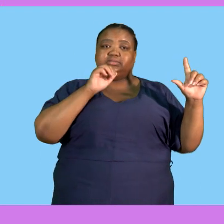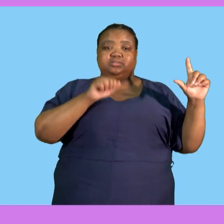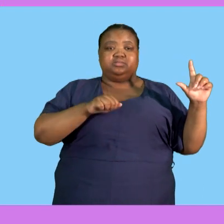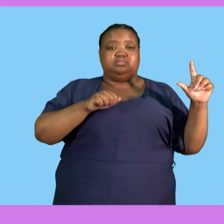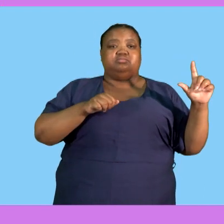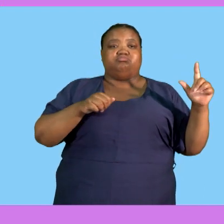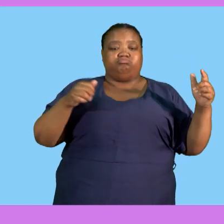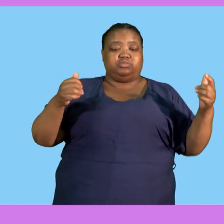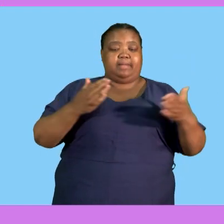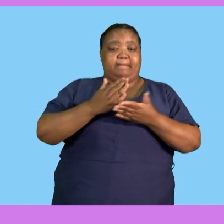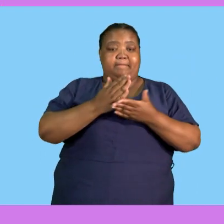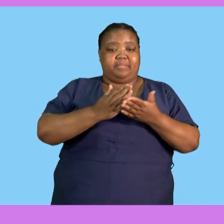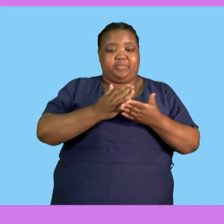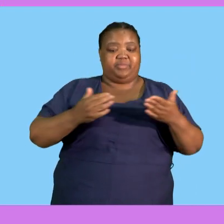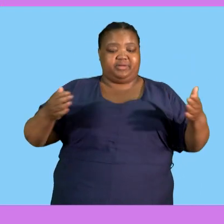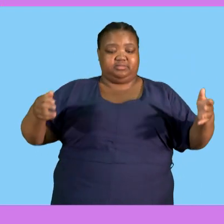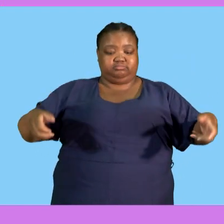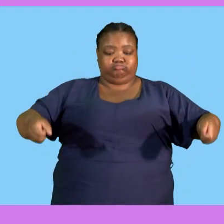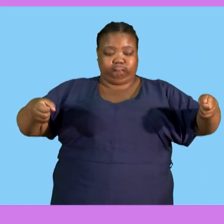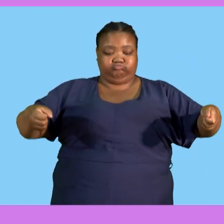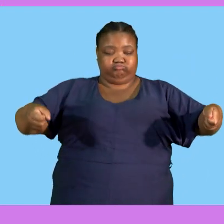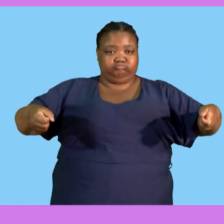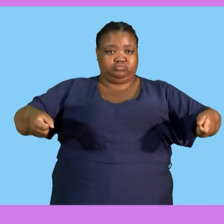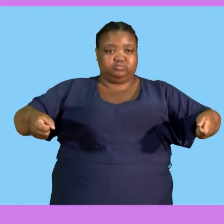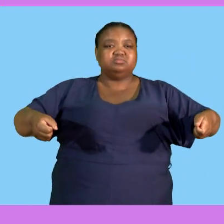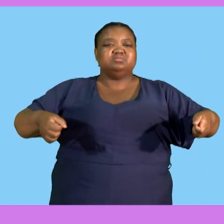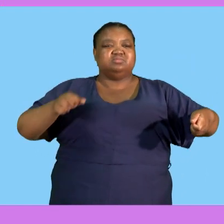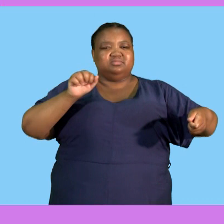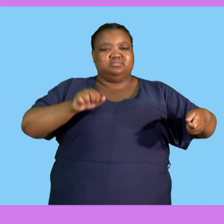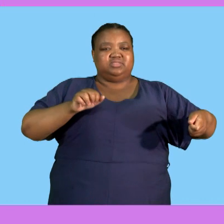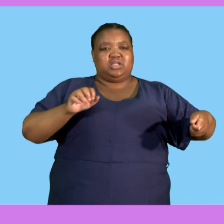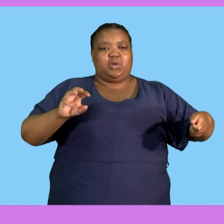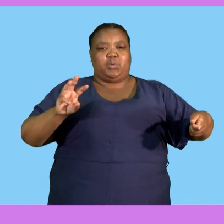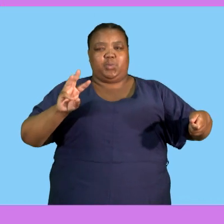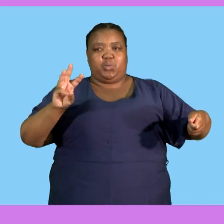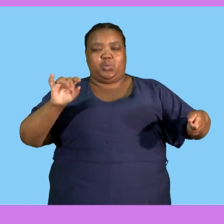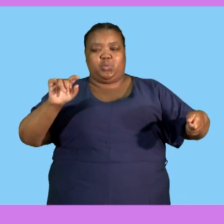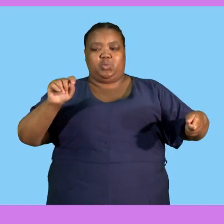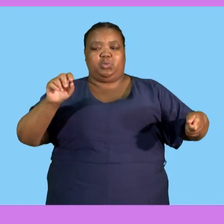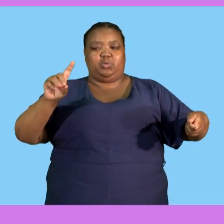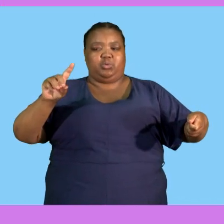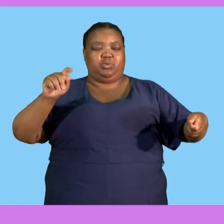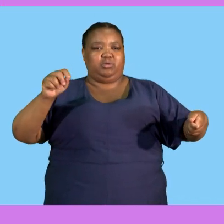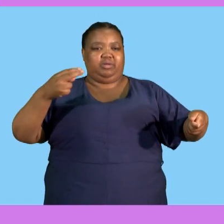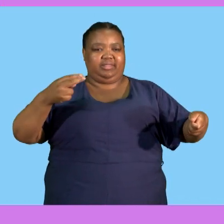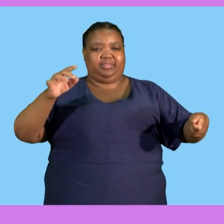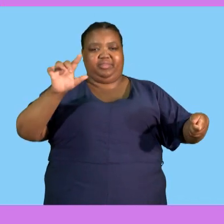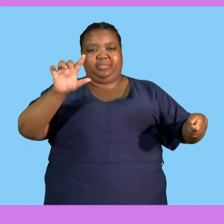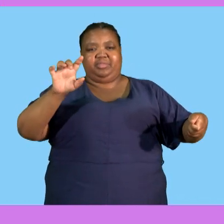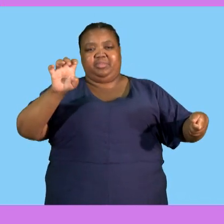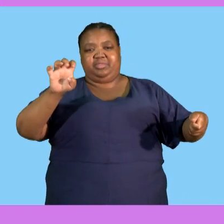side, we have a picture of the rectangular bread crate, okay? With the width, length and height indicated.